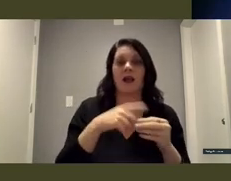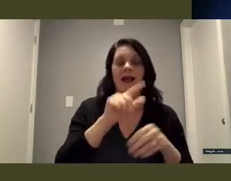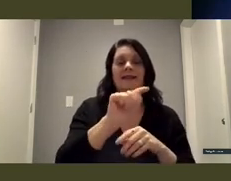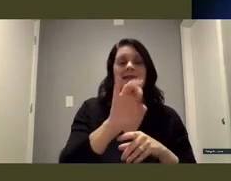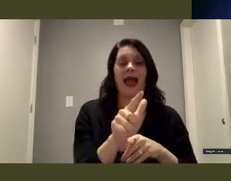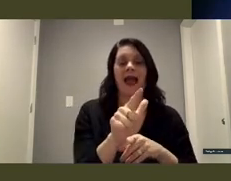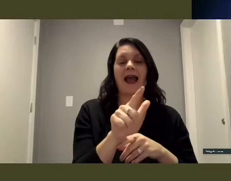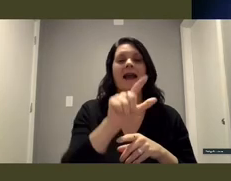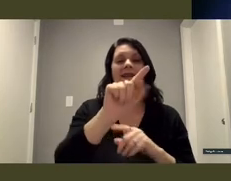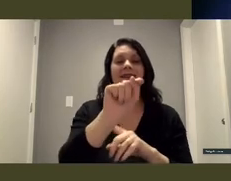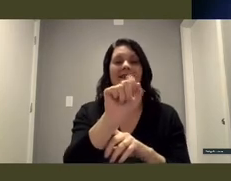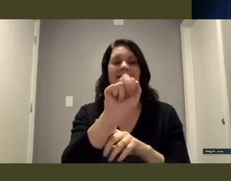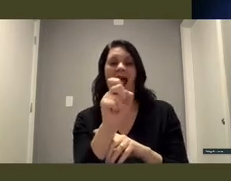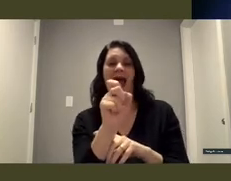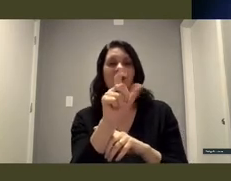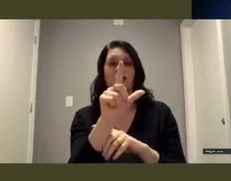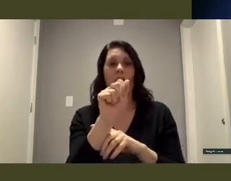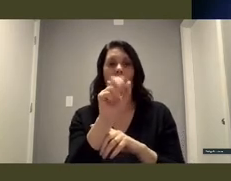the outsourcing